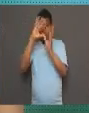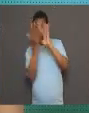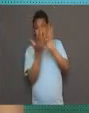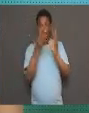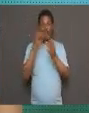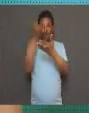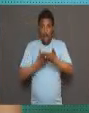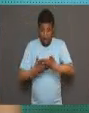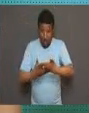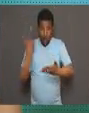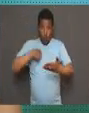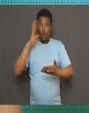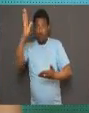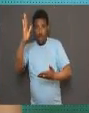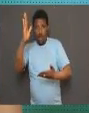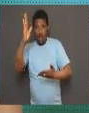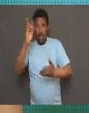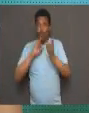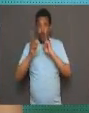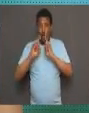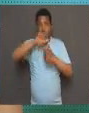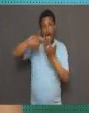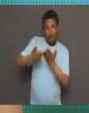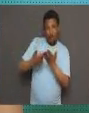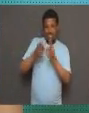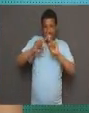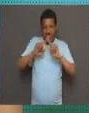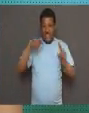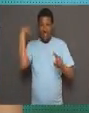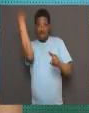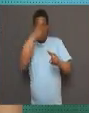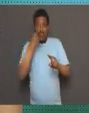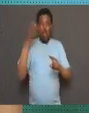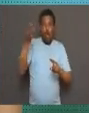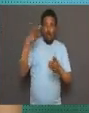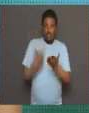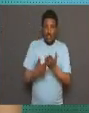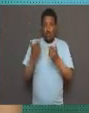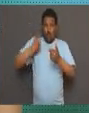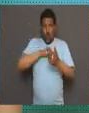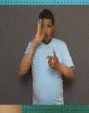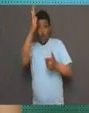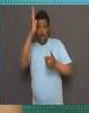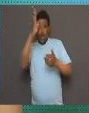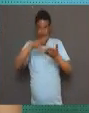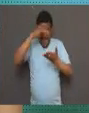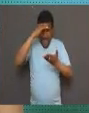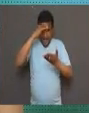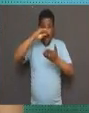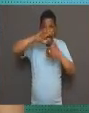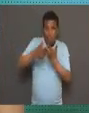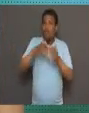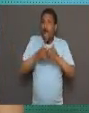will talk about the different features of each, and we will learn about how they are